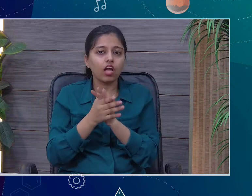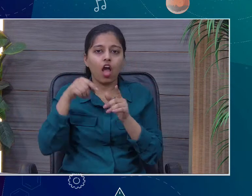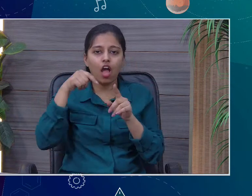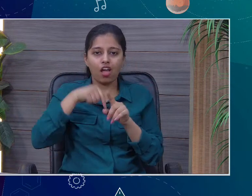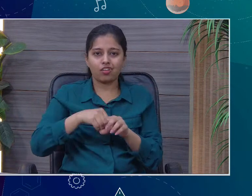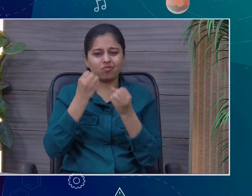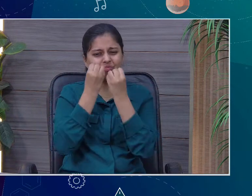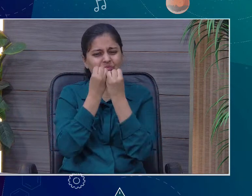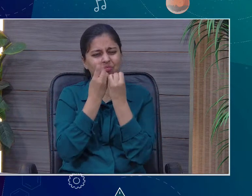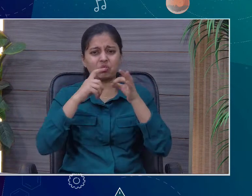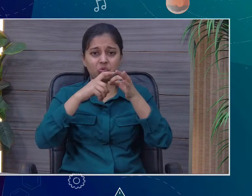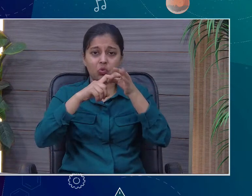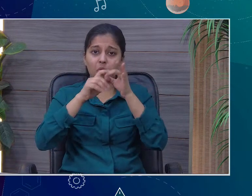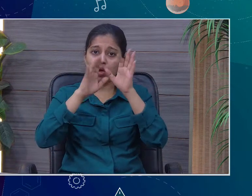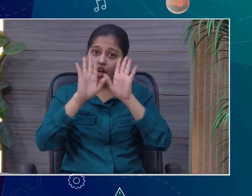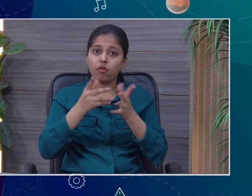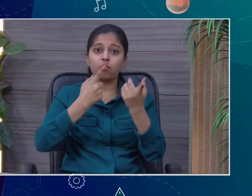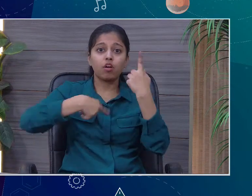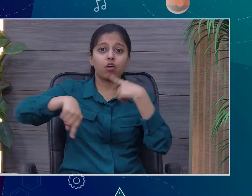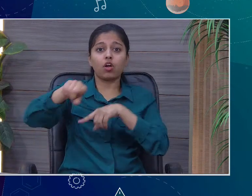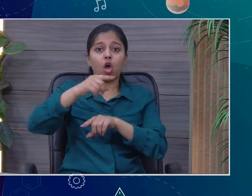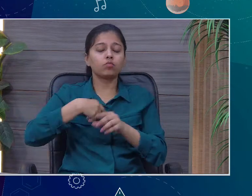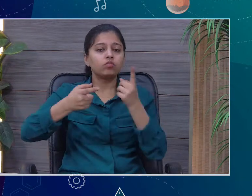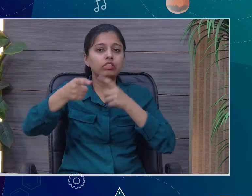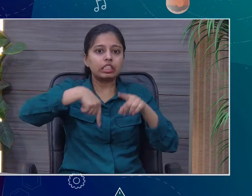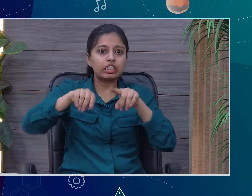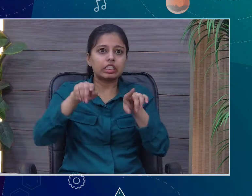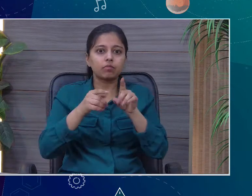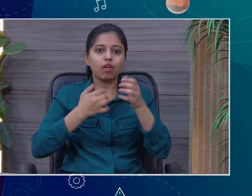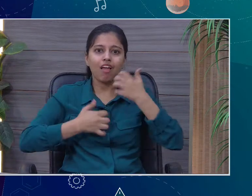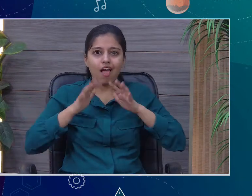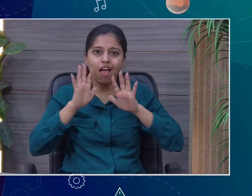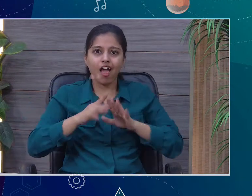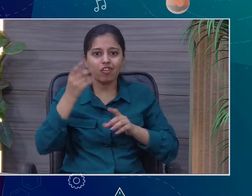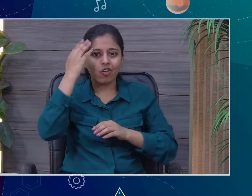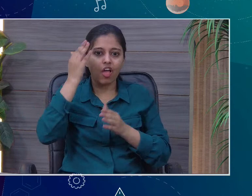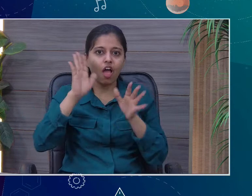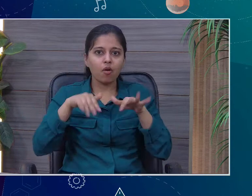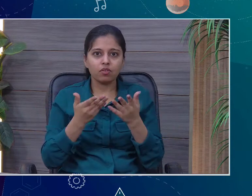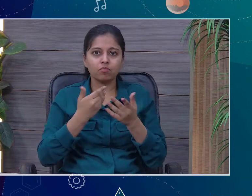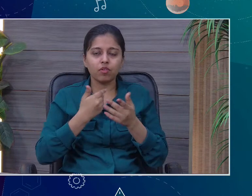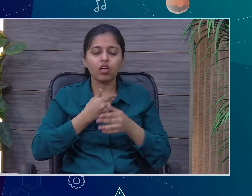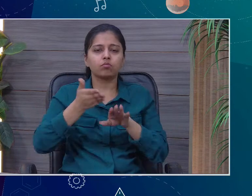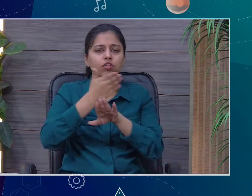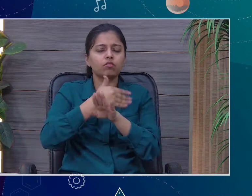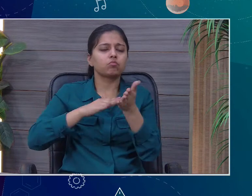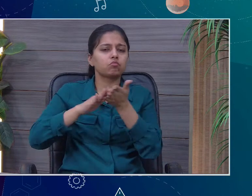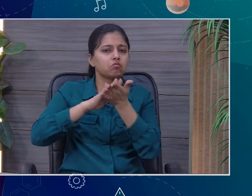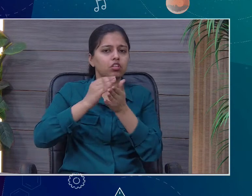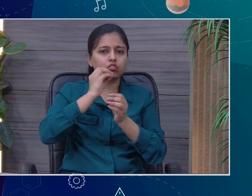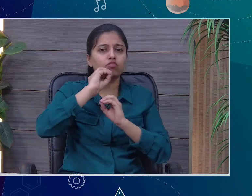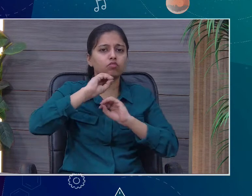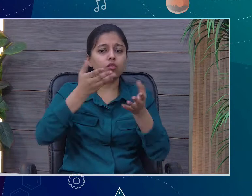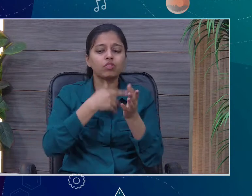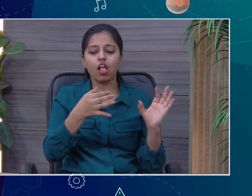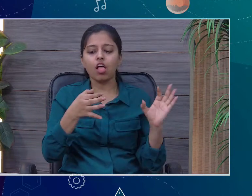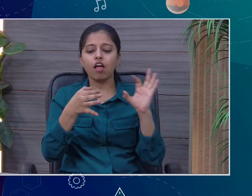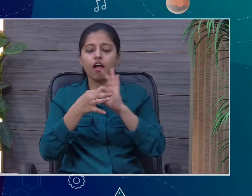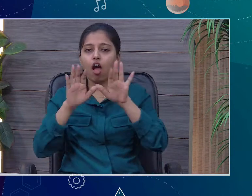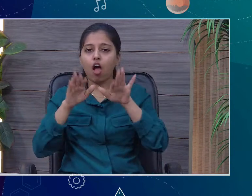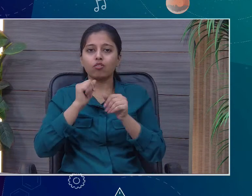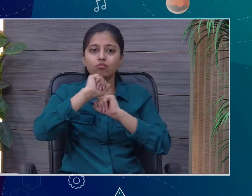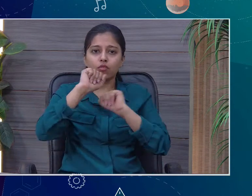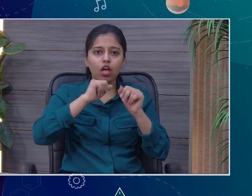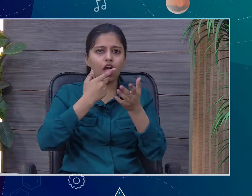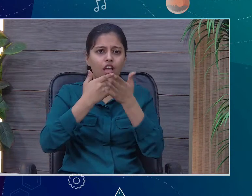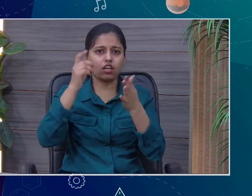so many questions, so I'm assuming you all have curious too. So let me tell you the ways through which you can connect to us with all your doubts